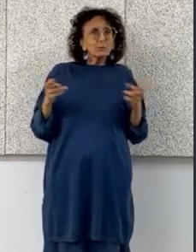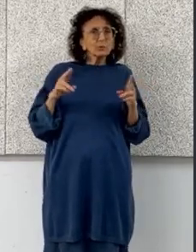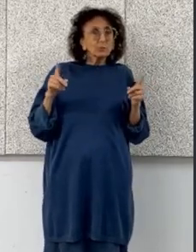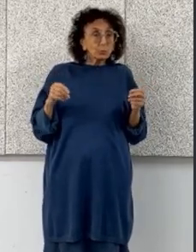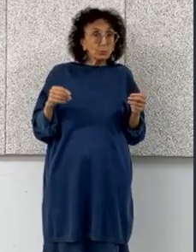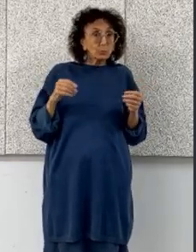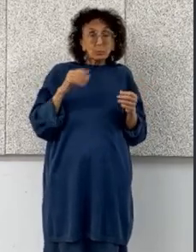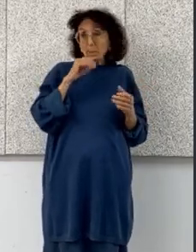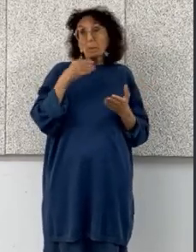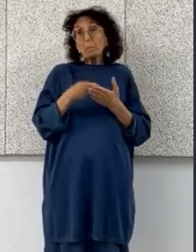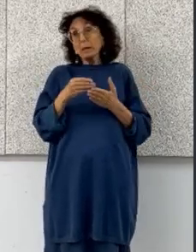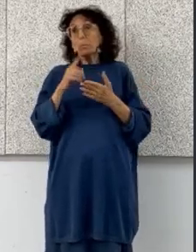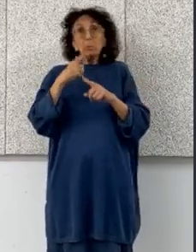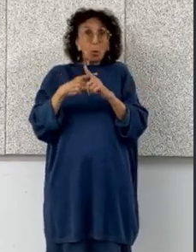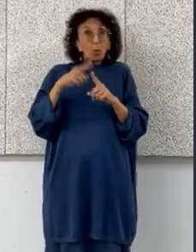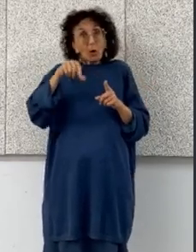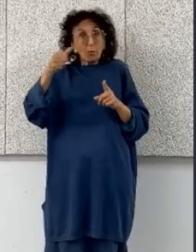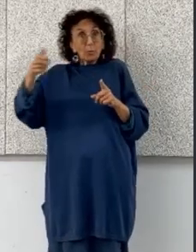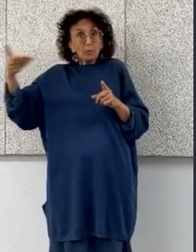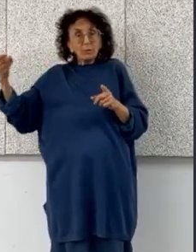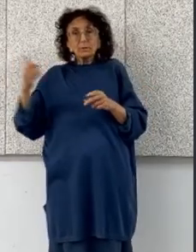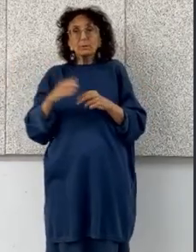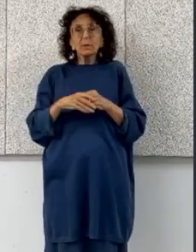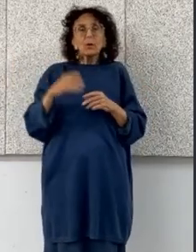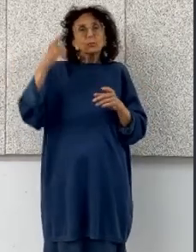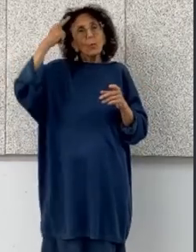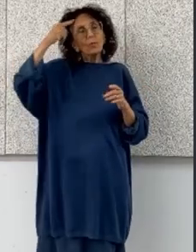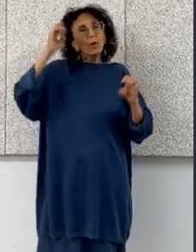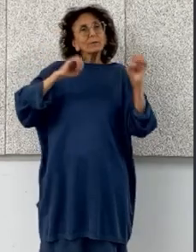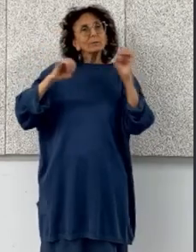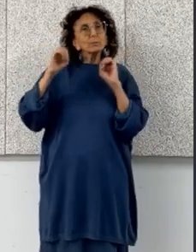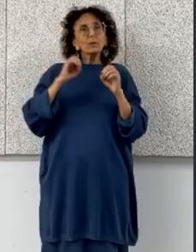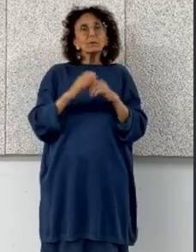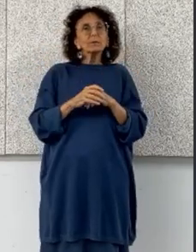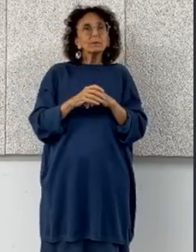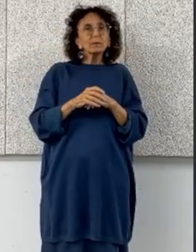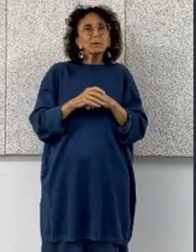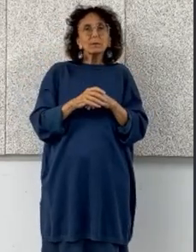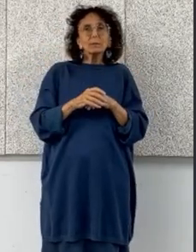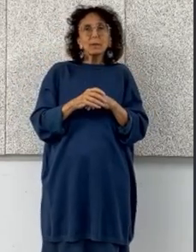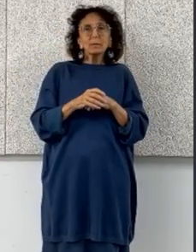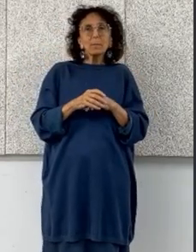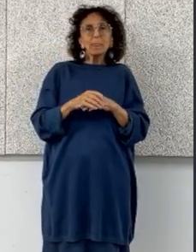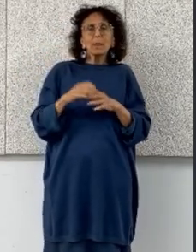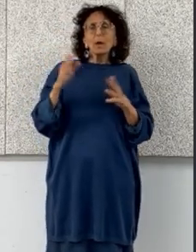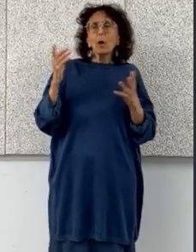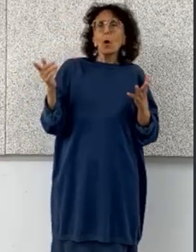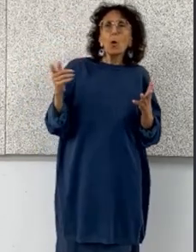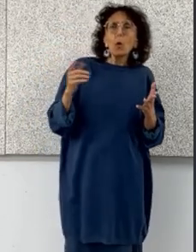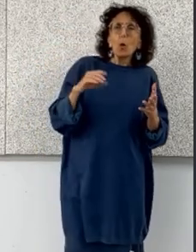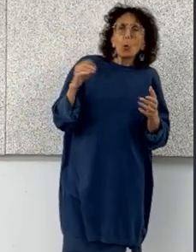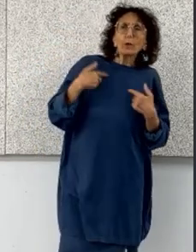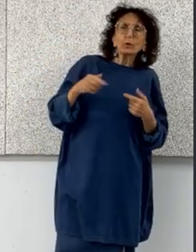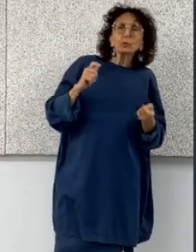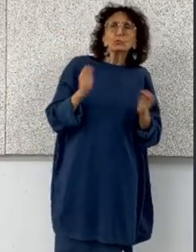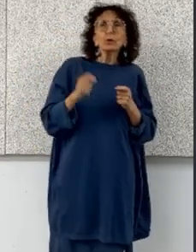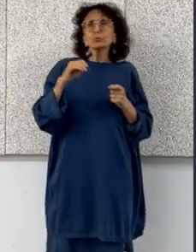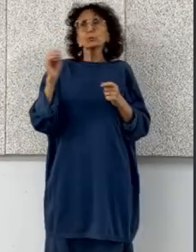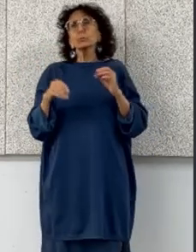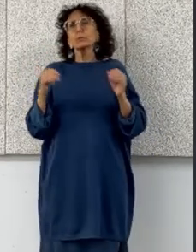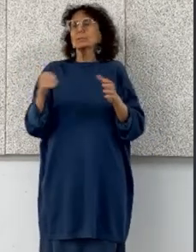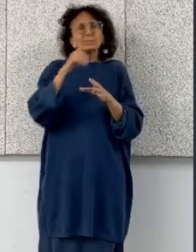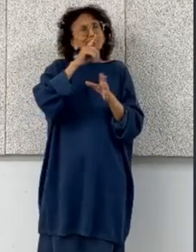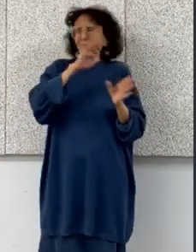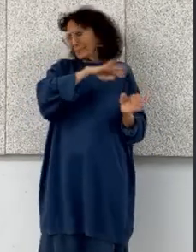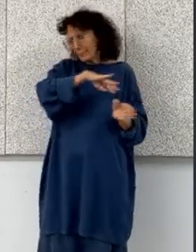just, and as a thought experiment, let go of these are the like percentile shifts we could make to that,